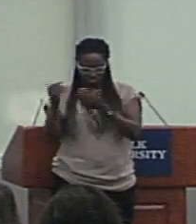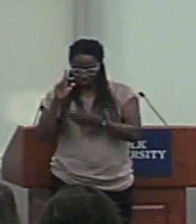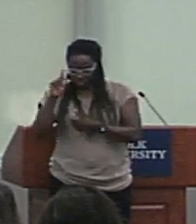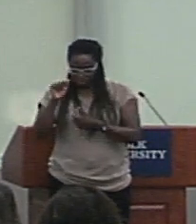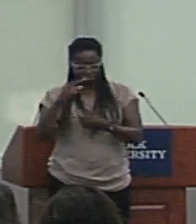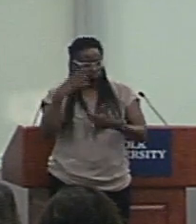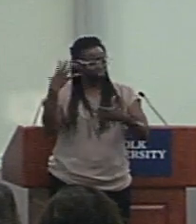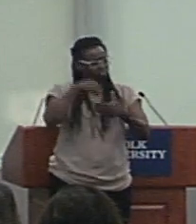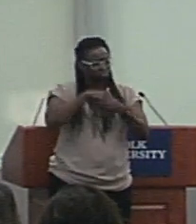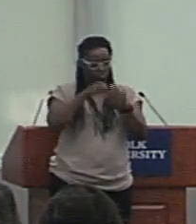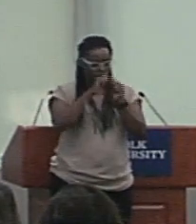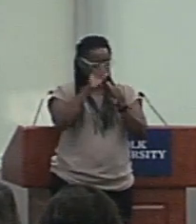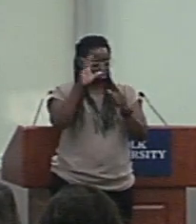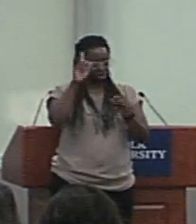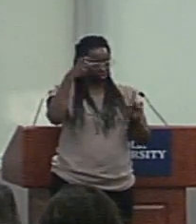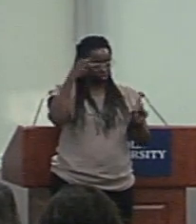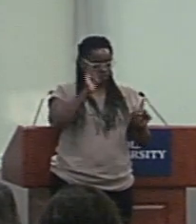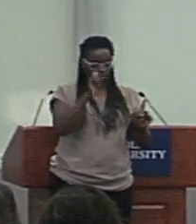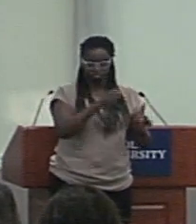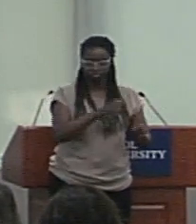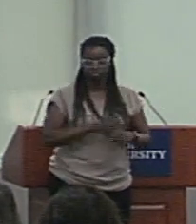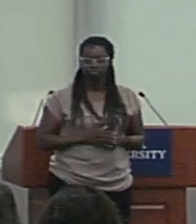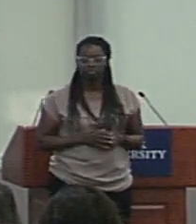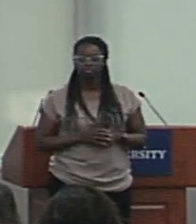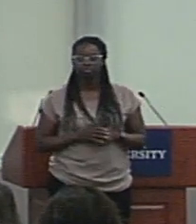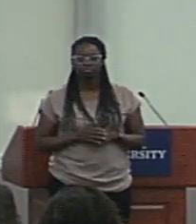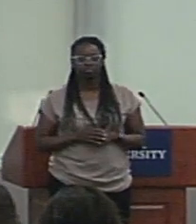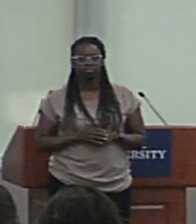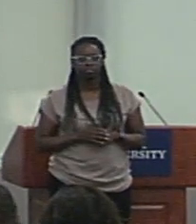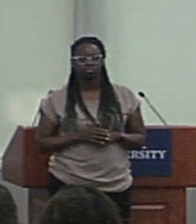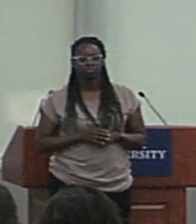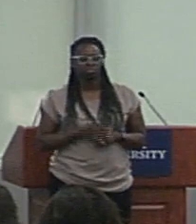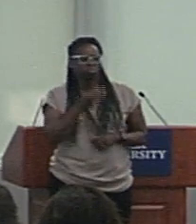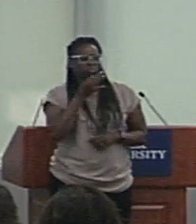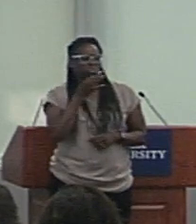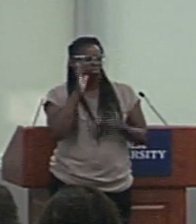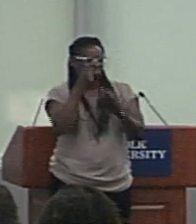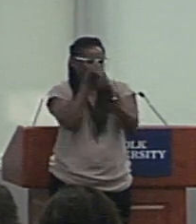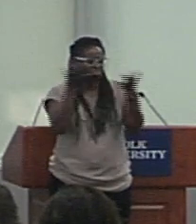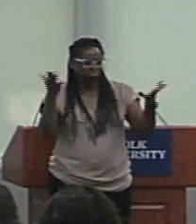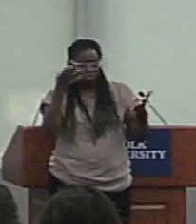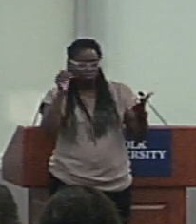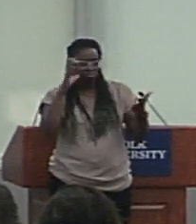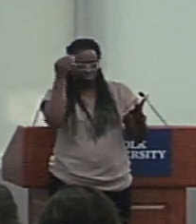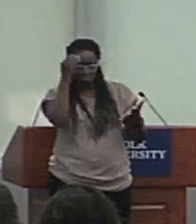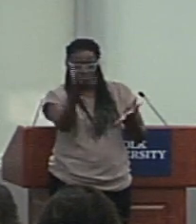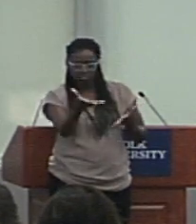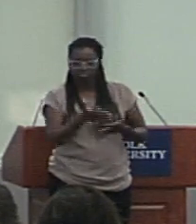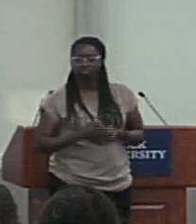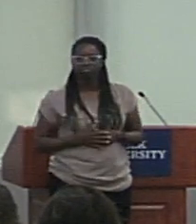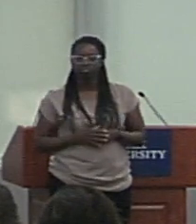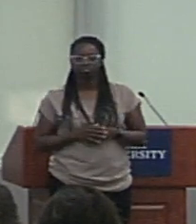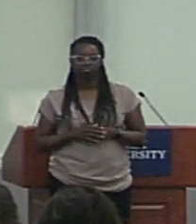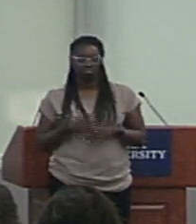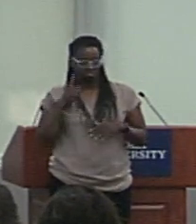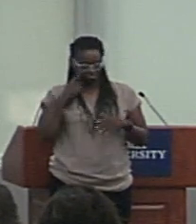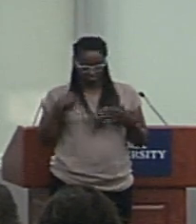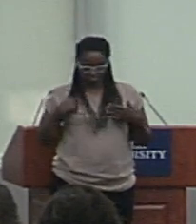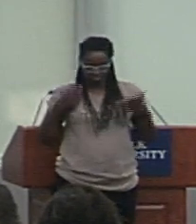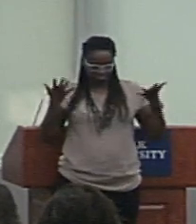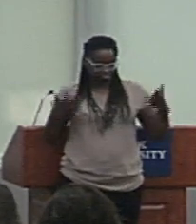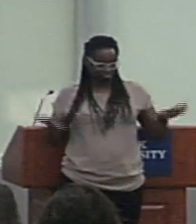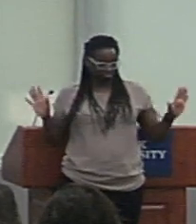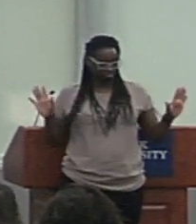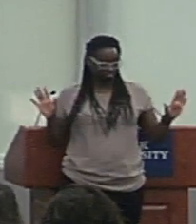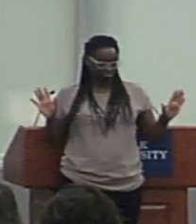government. So we'll announce that date soon. And I think that's all I have to say. So any